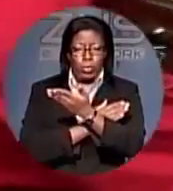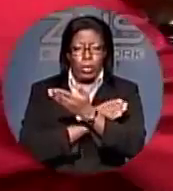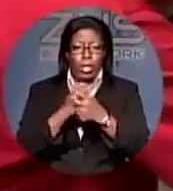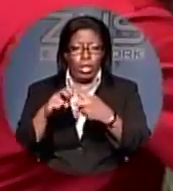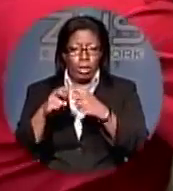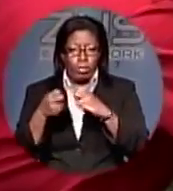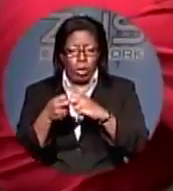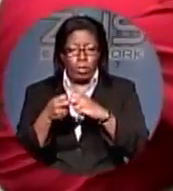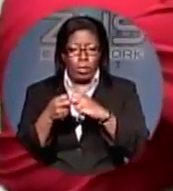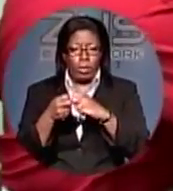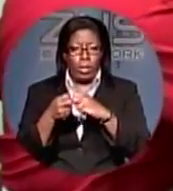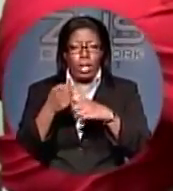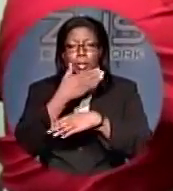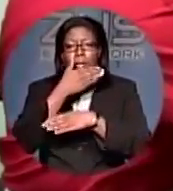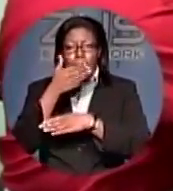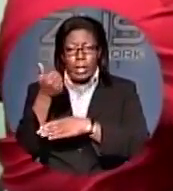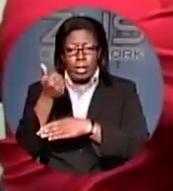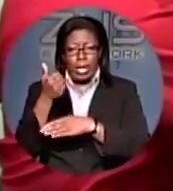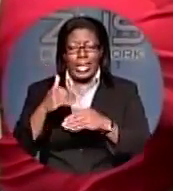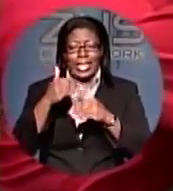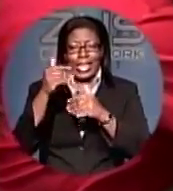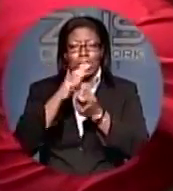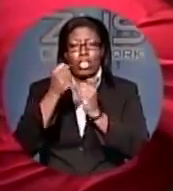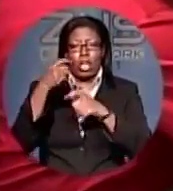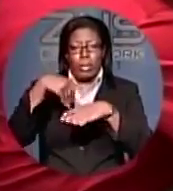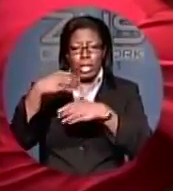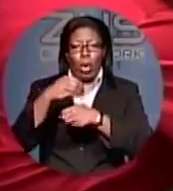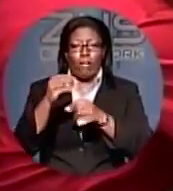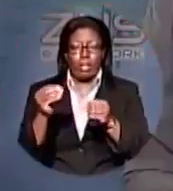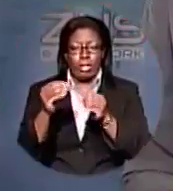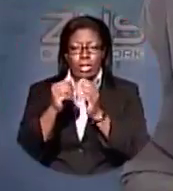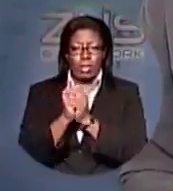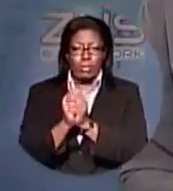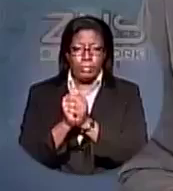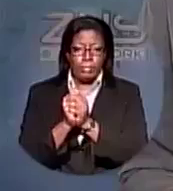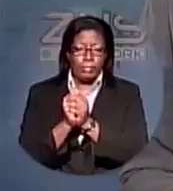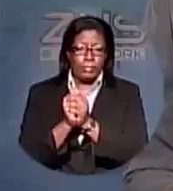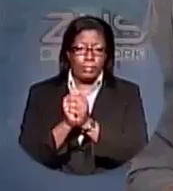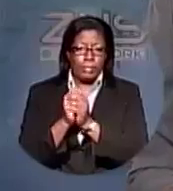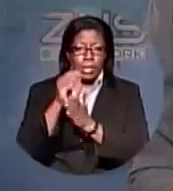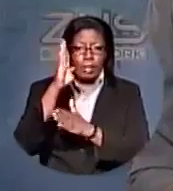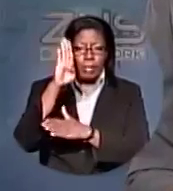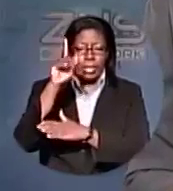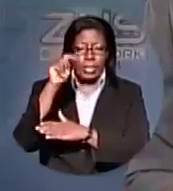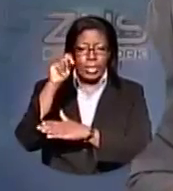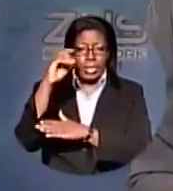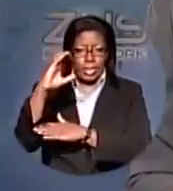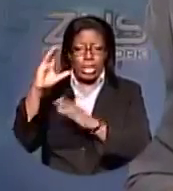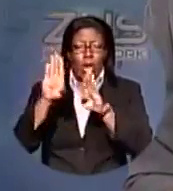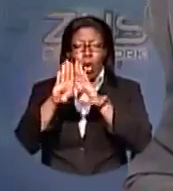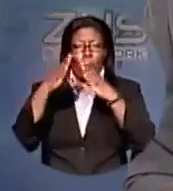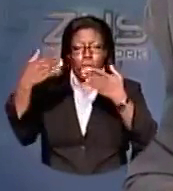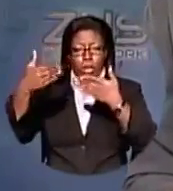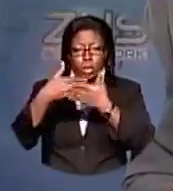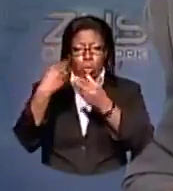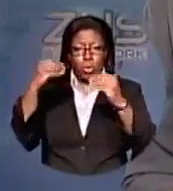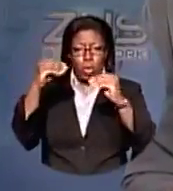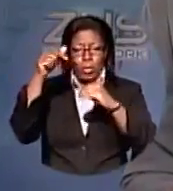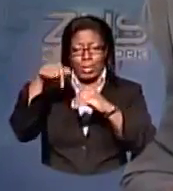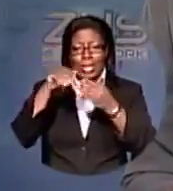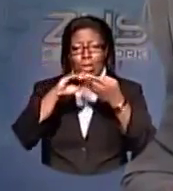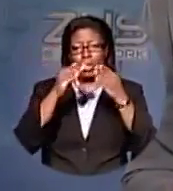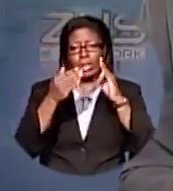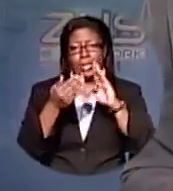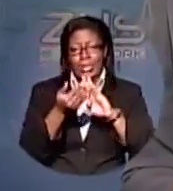during their next term in office. Janaea Noel Ferguson, ZNS News. BTC opened a new store in downtown